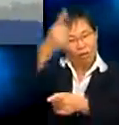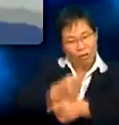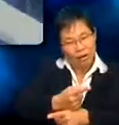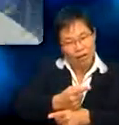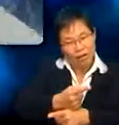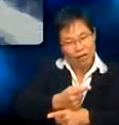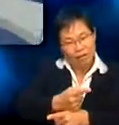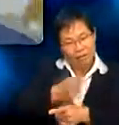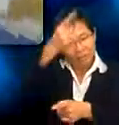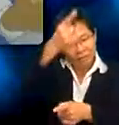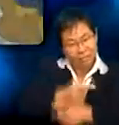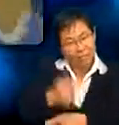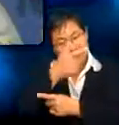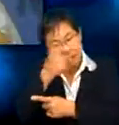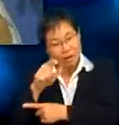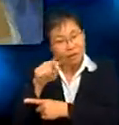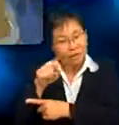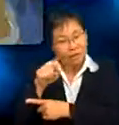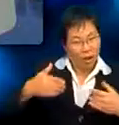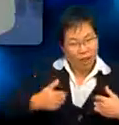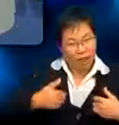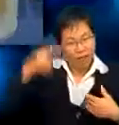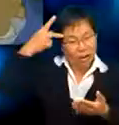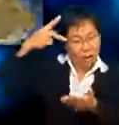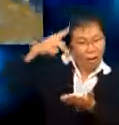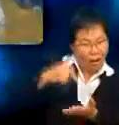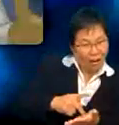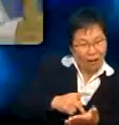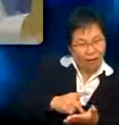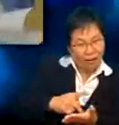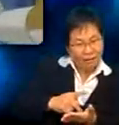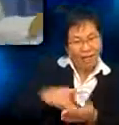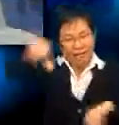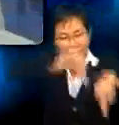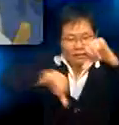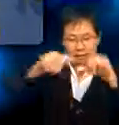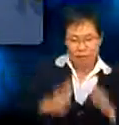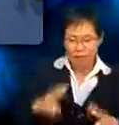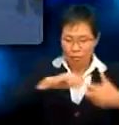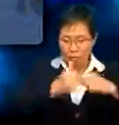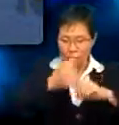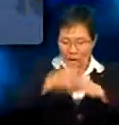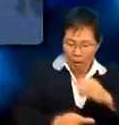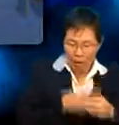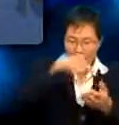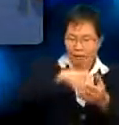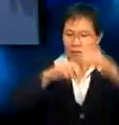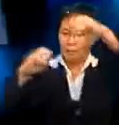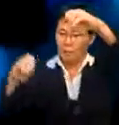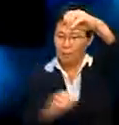track because you have identified scientific problems about this